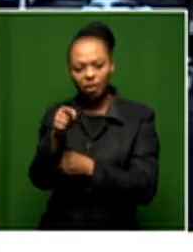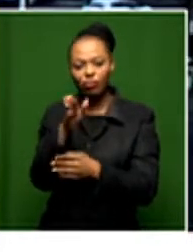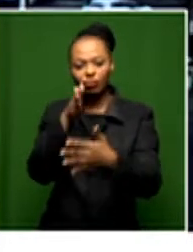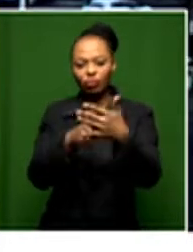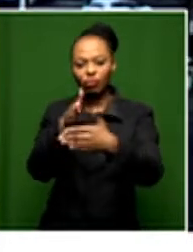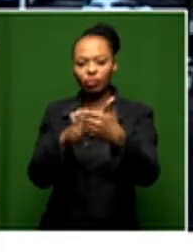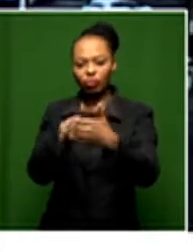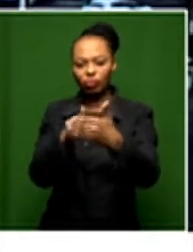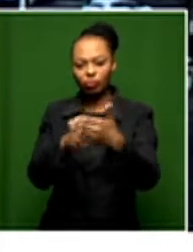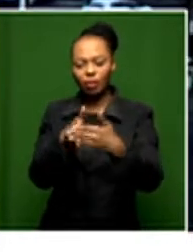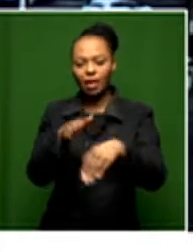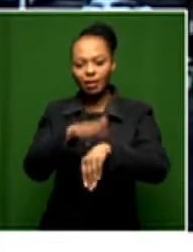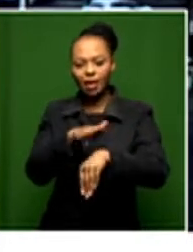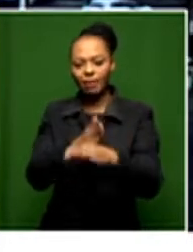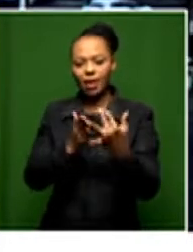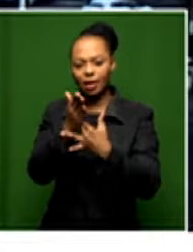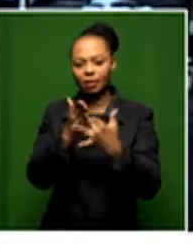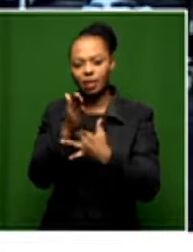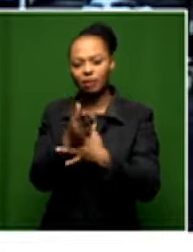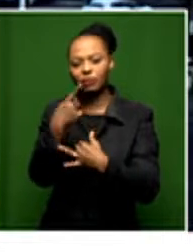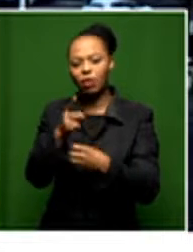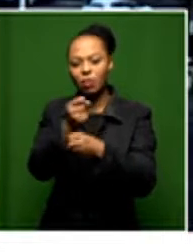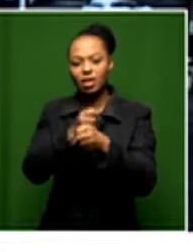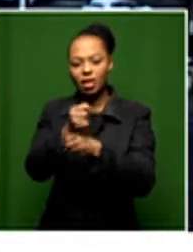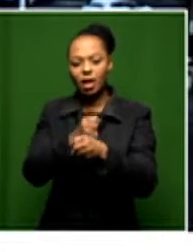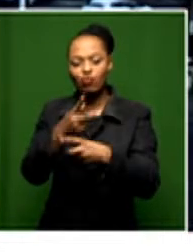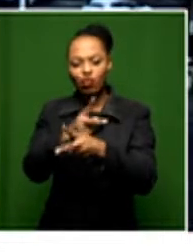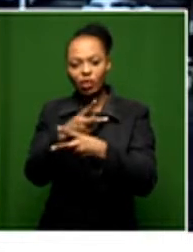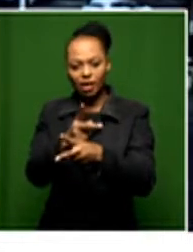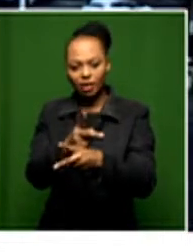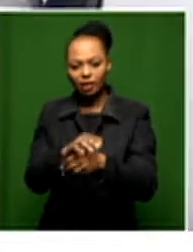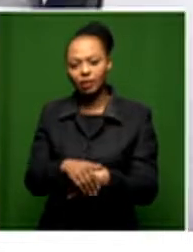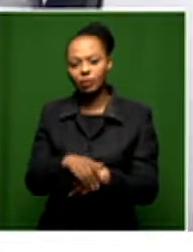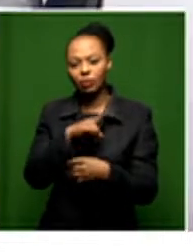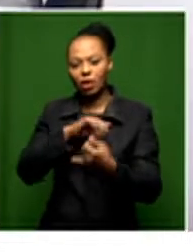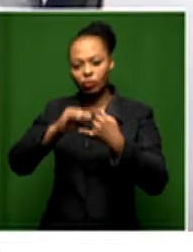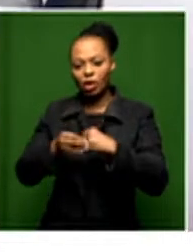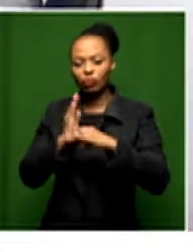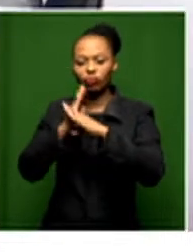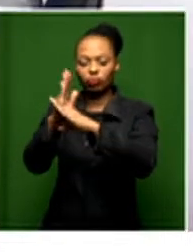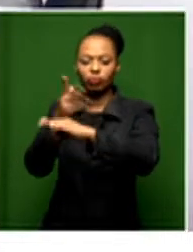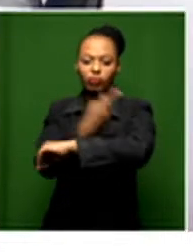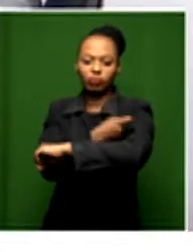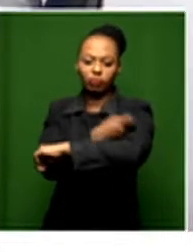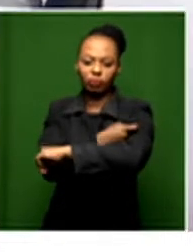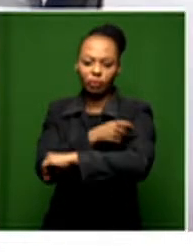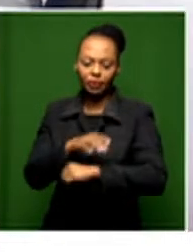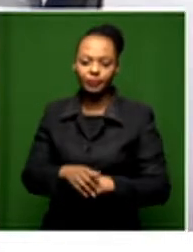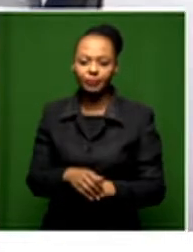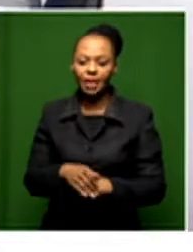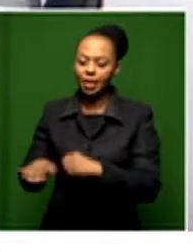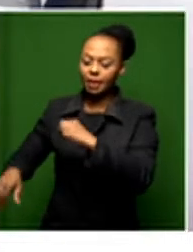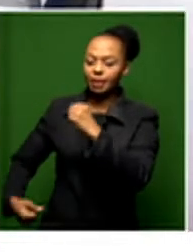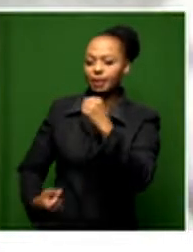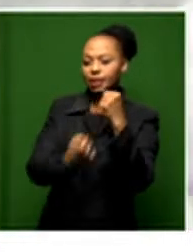to the timely access of affordable medical products to combat COVID-19. With support